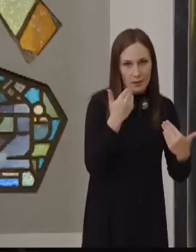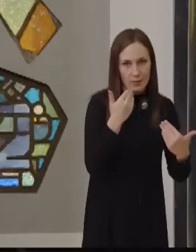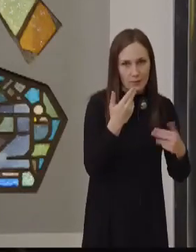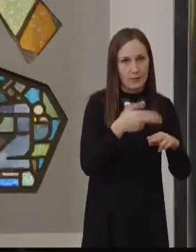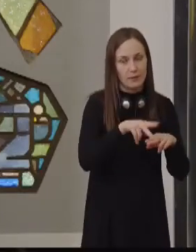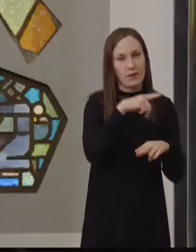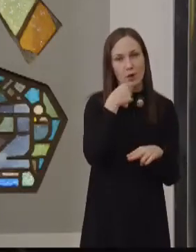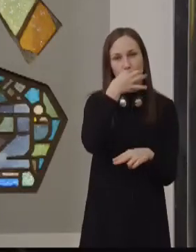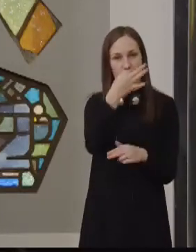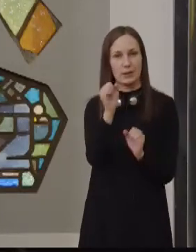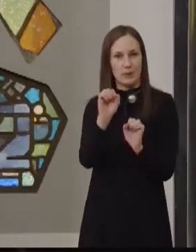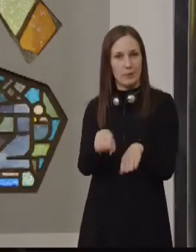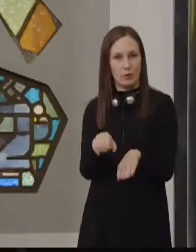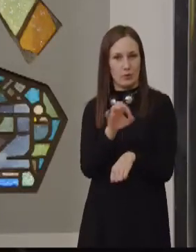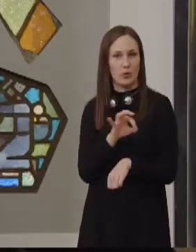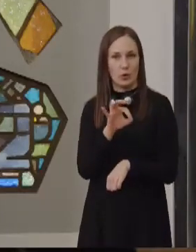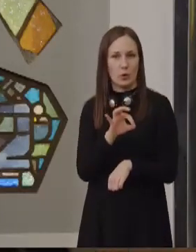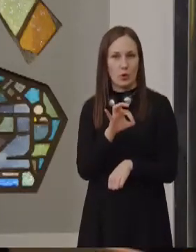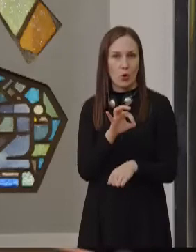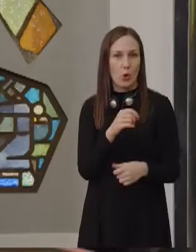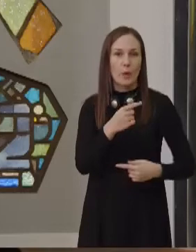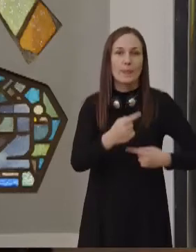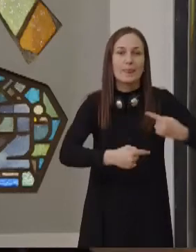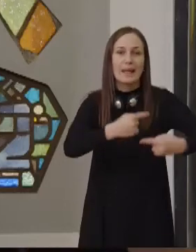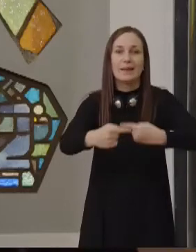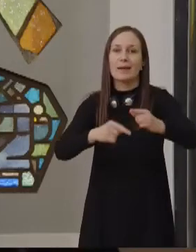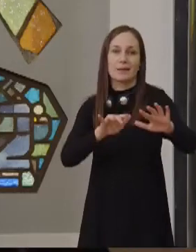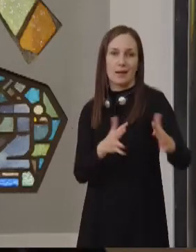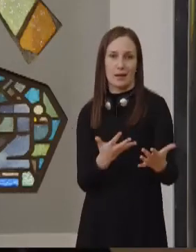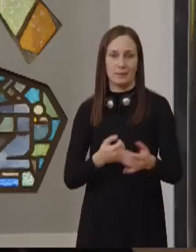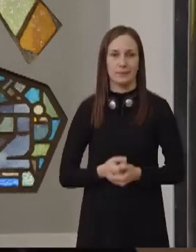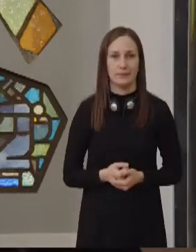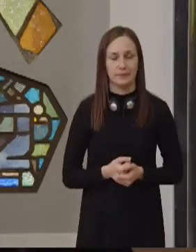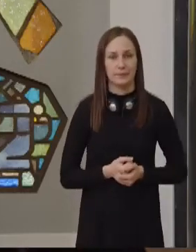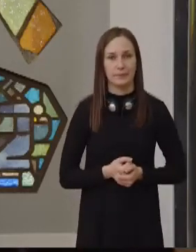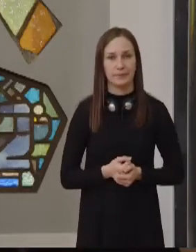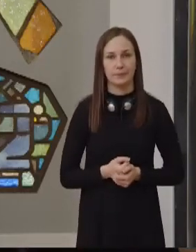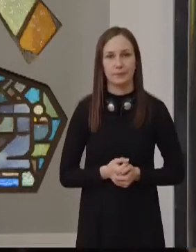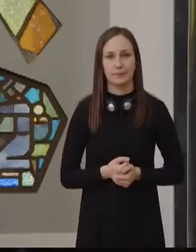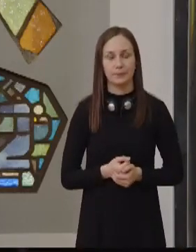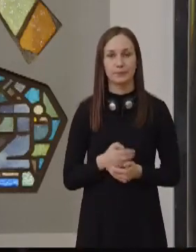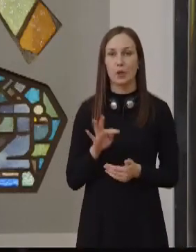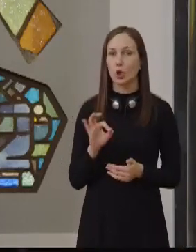partnership. This says a lot about the tendencies.